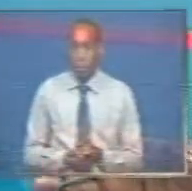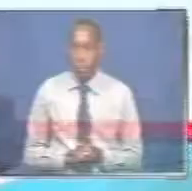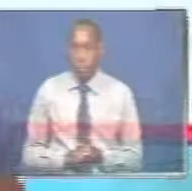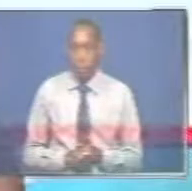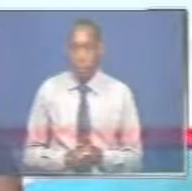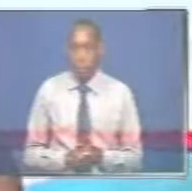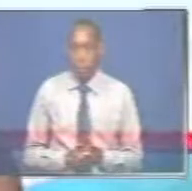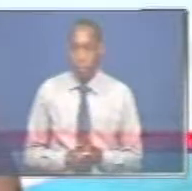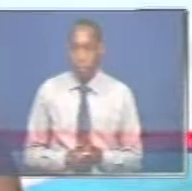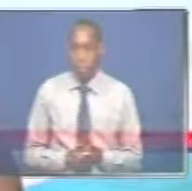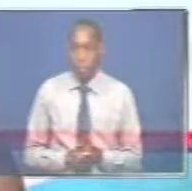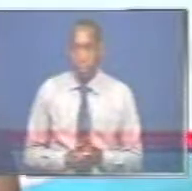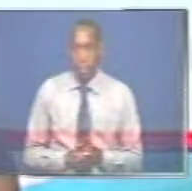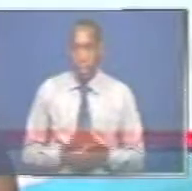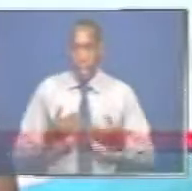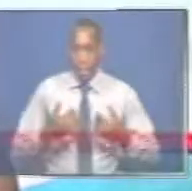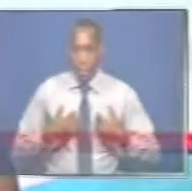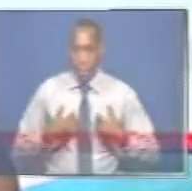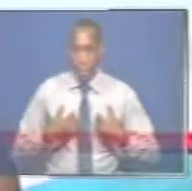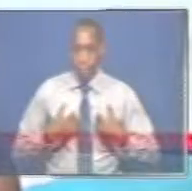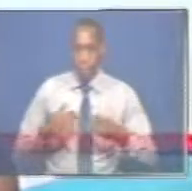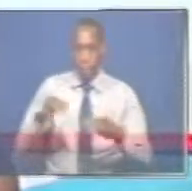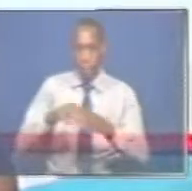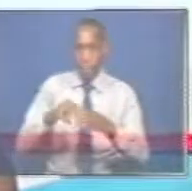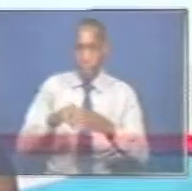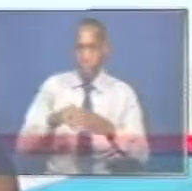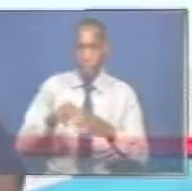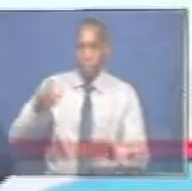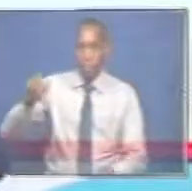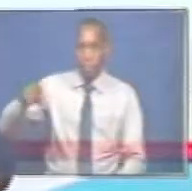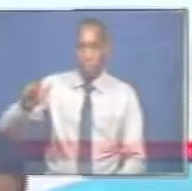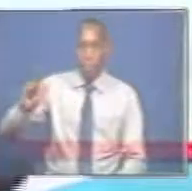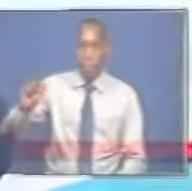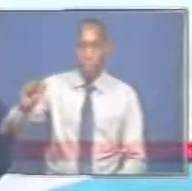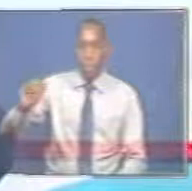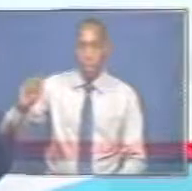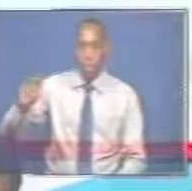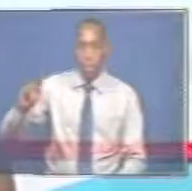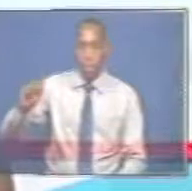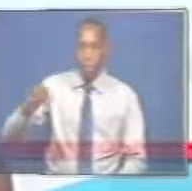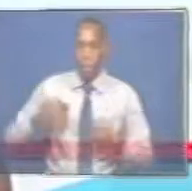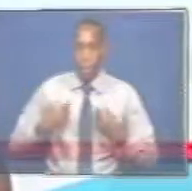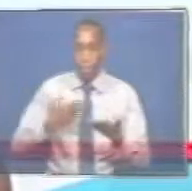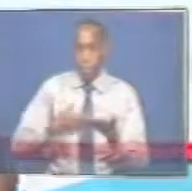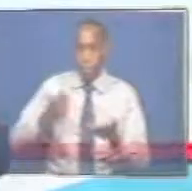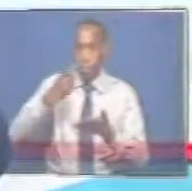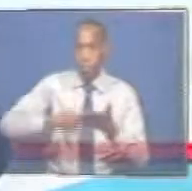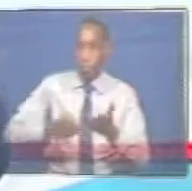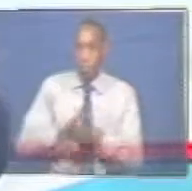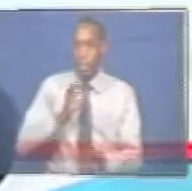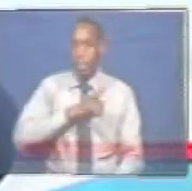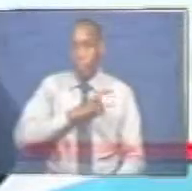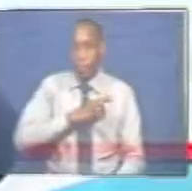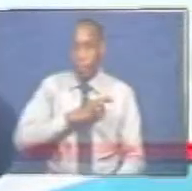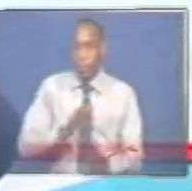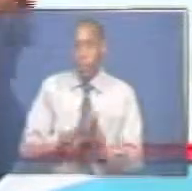certain platinum members, a group of platinum members. There's a registration fee and benefits according to that. And for